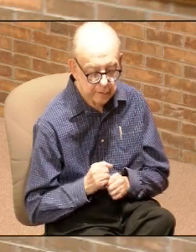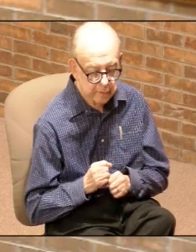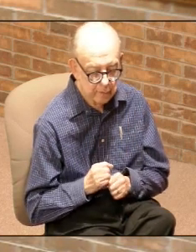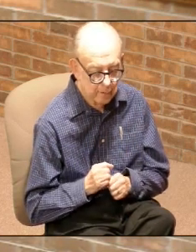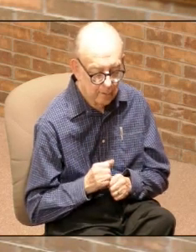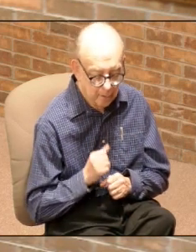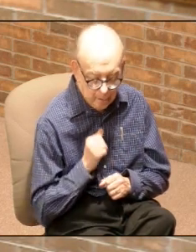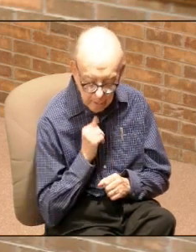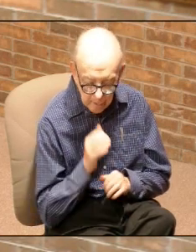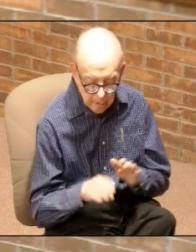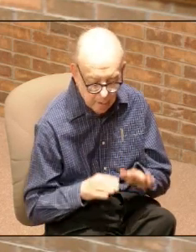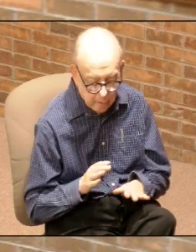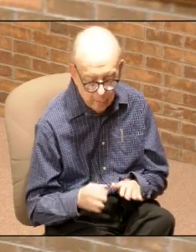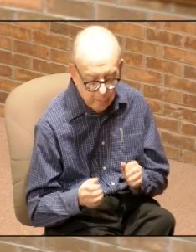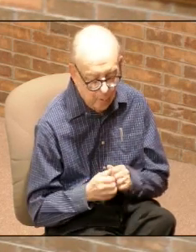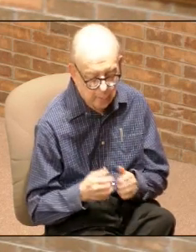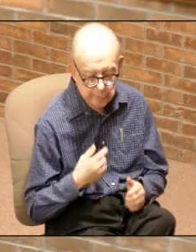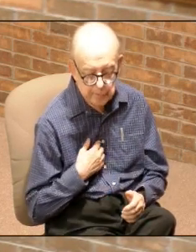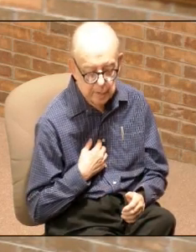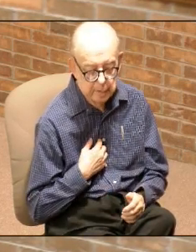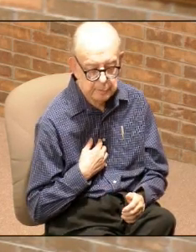But not just a walk with me.